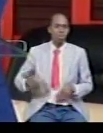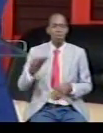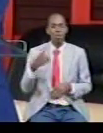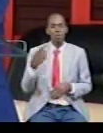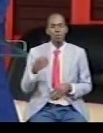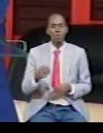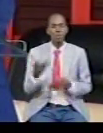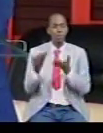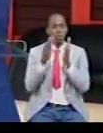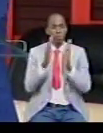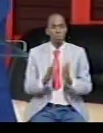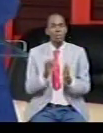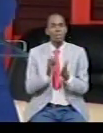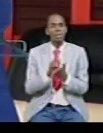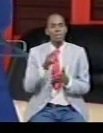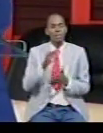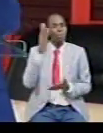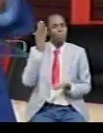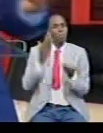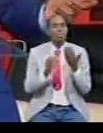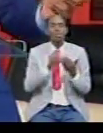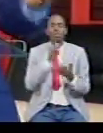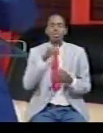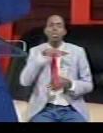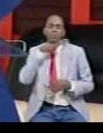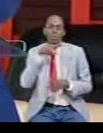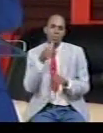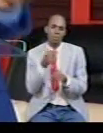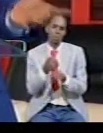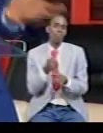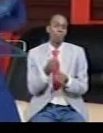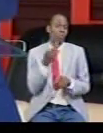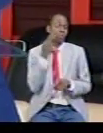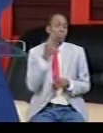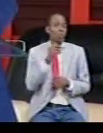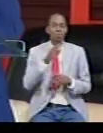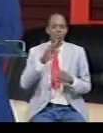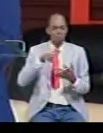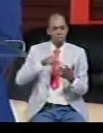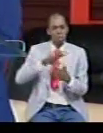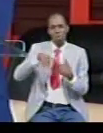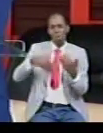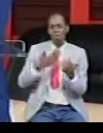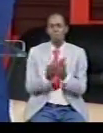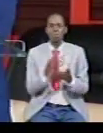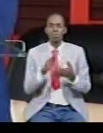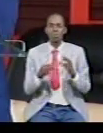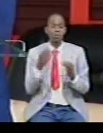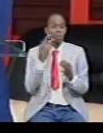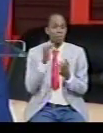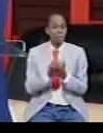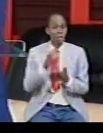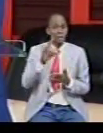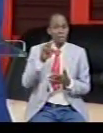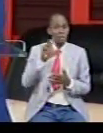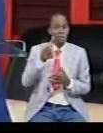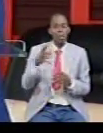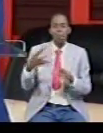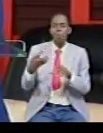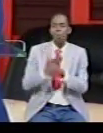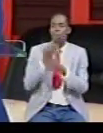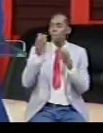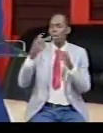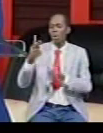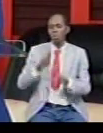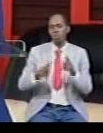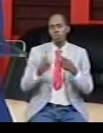might not defile himself. Read this whole story. He won people to the side of the Lord, even to the point